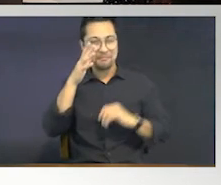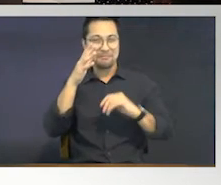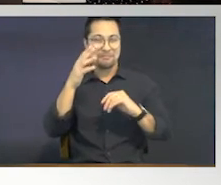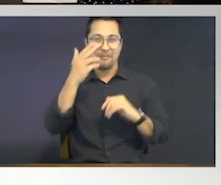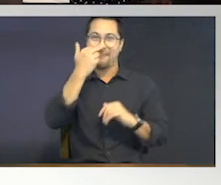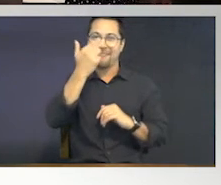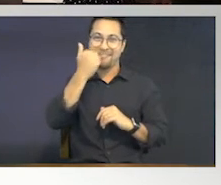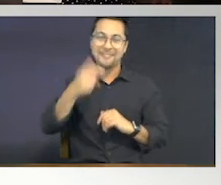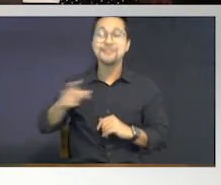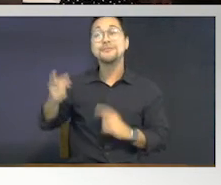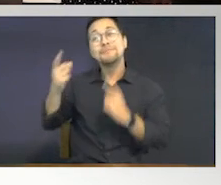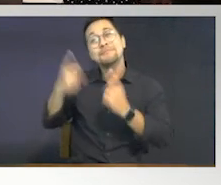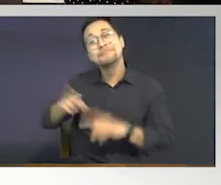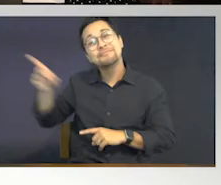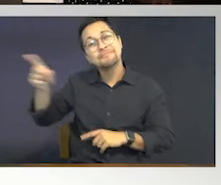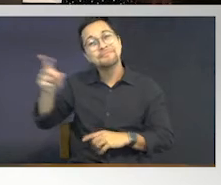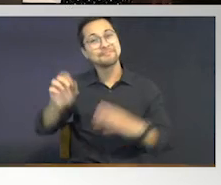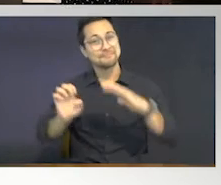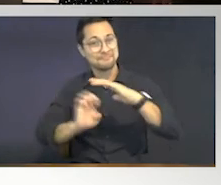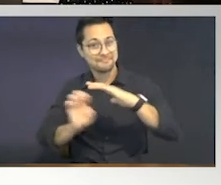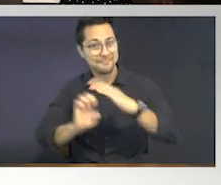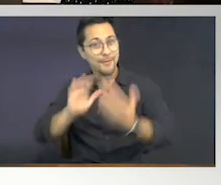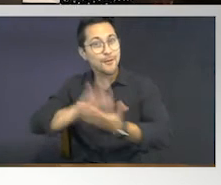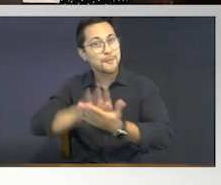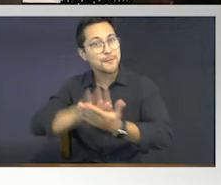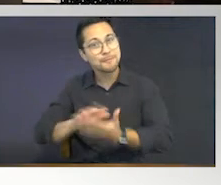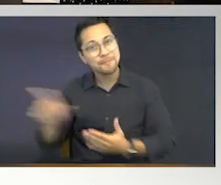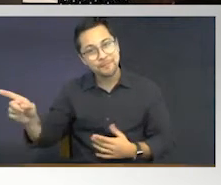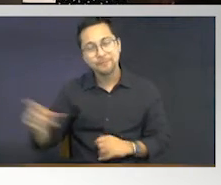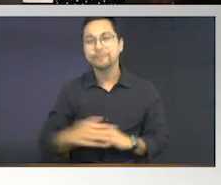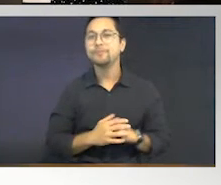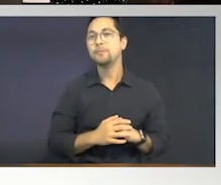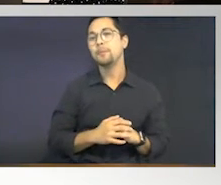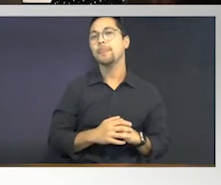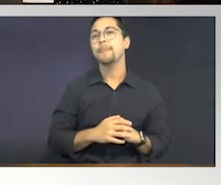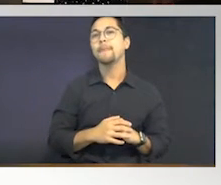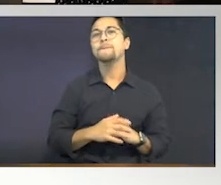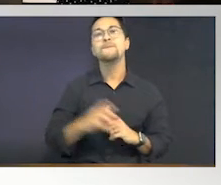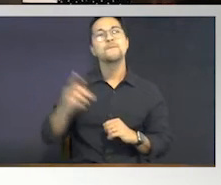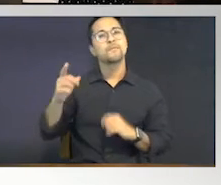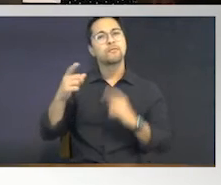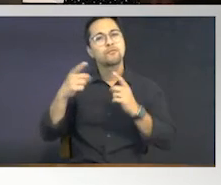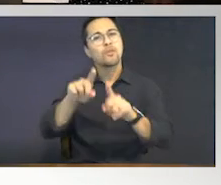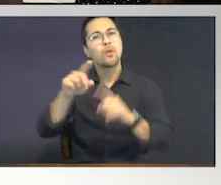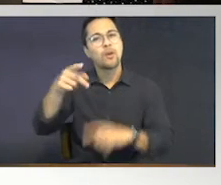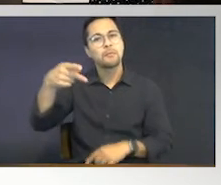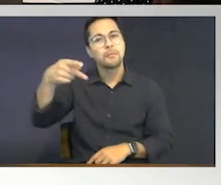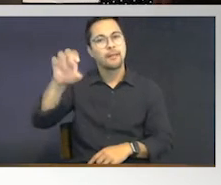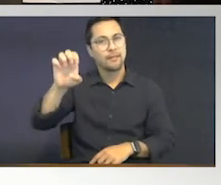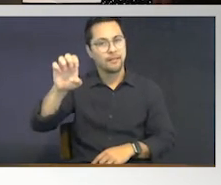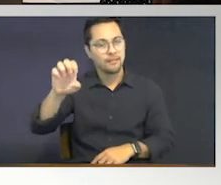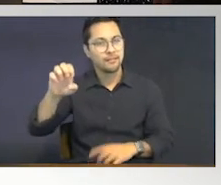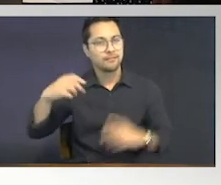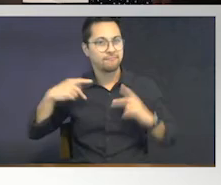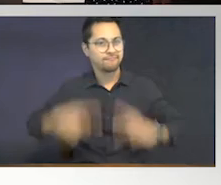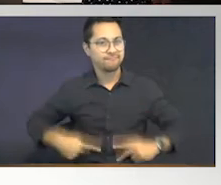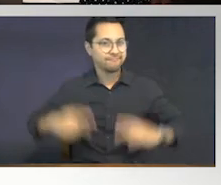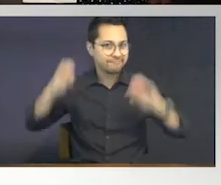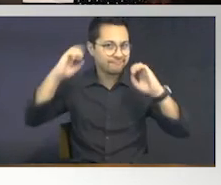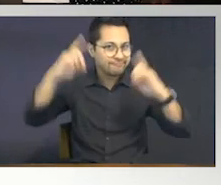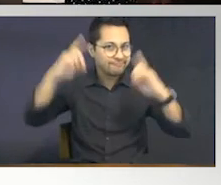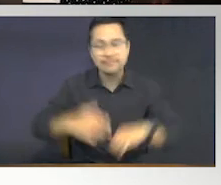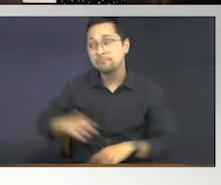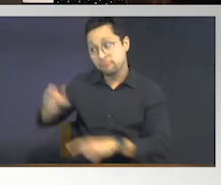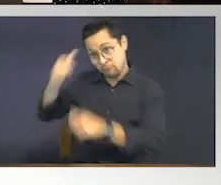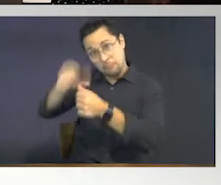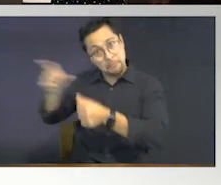he was in elementary school, and he was doing PE. And you remember I said he has a